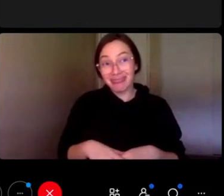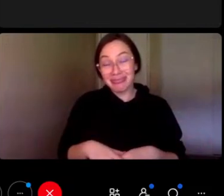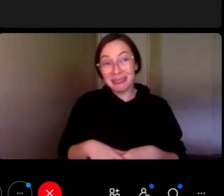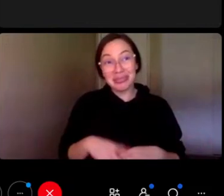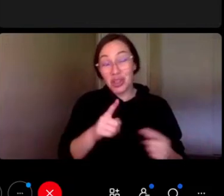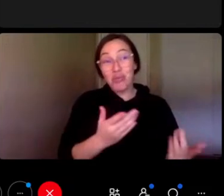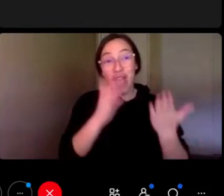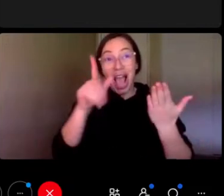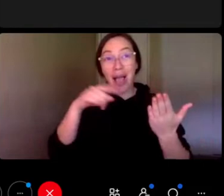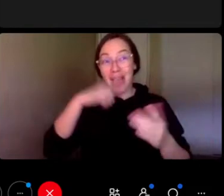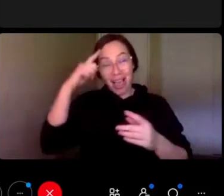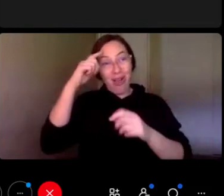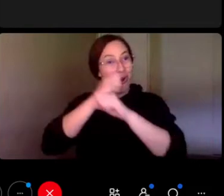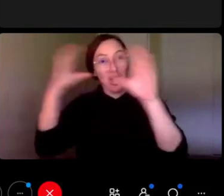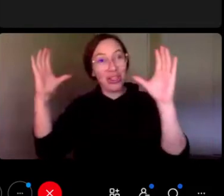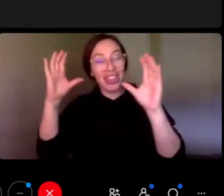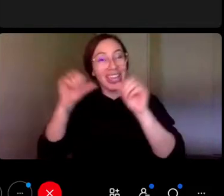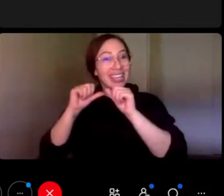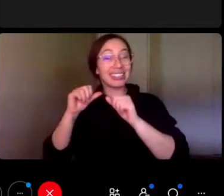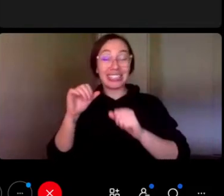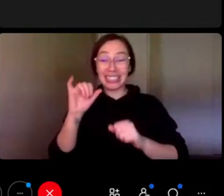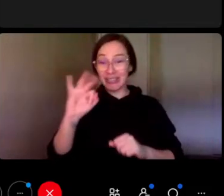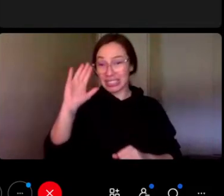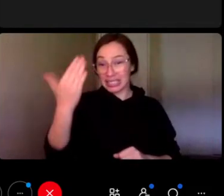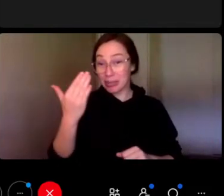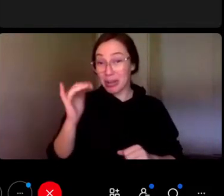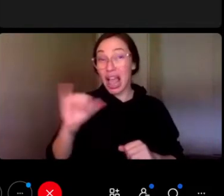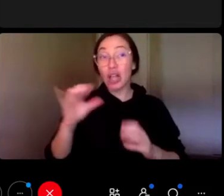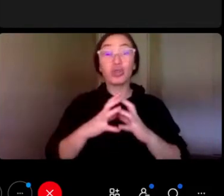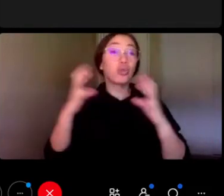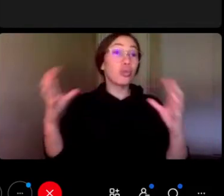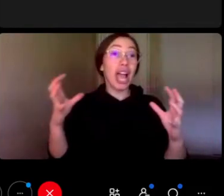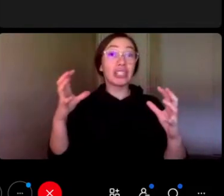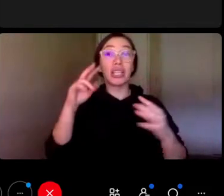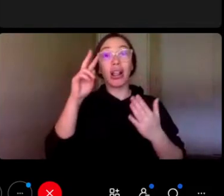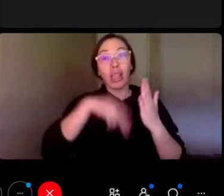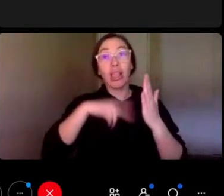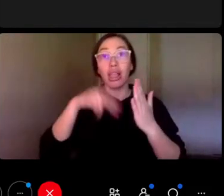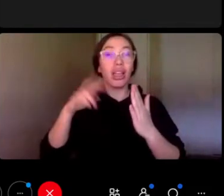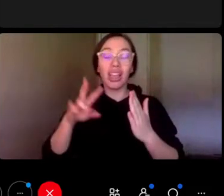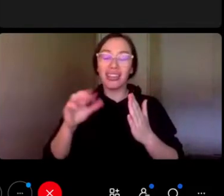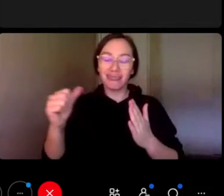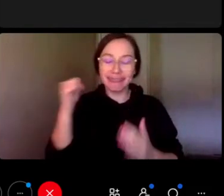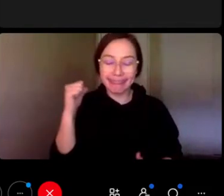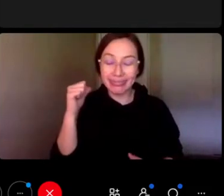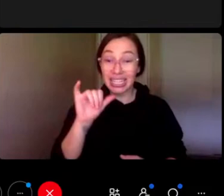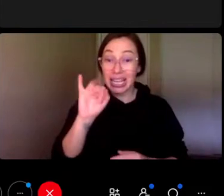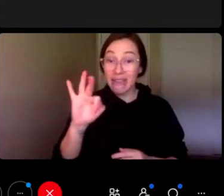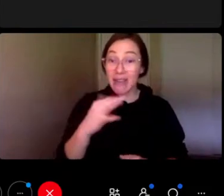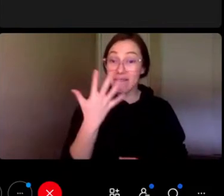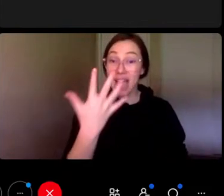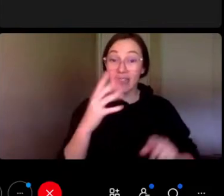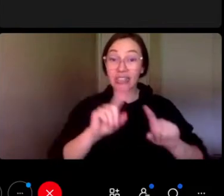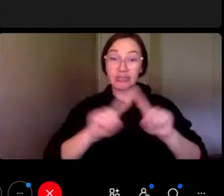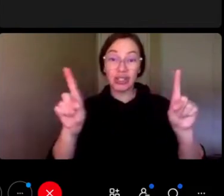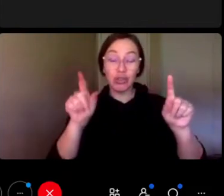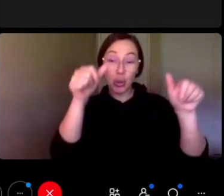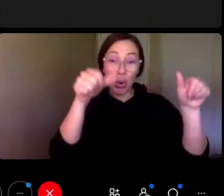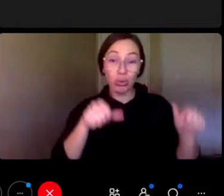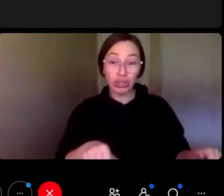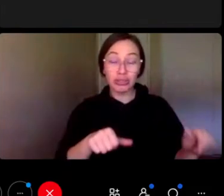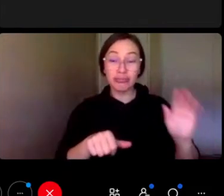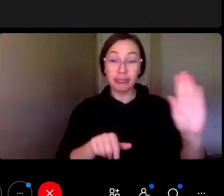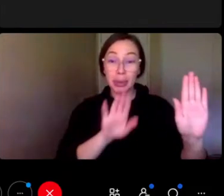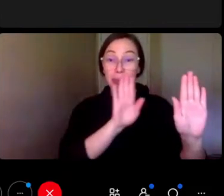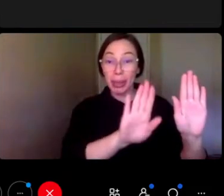thing, because when it seems like it's too much, nobody wants to read it. But if we break it up into five different posters and